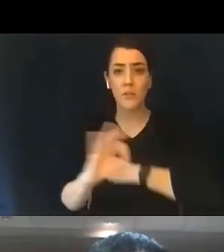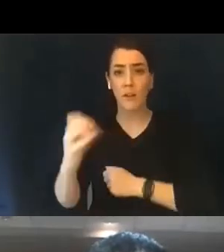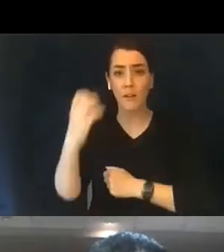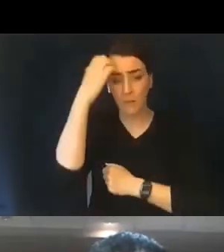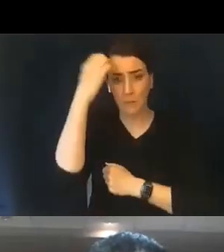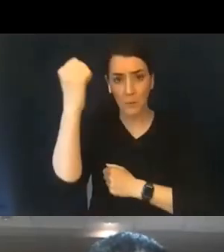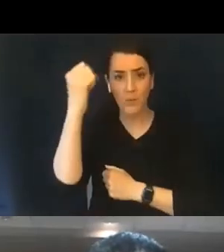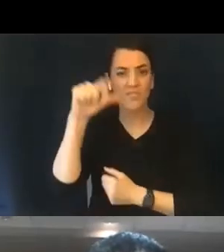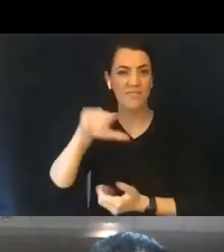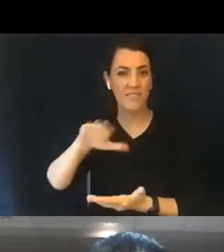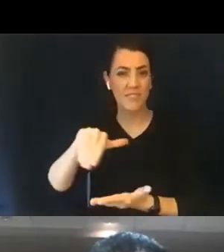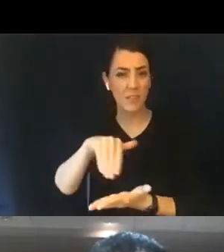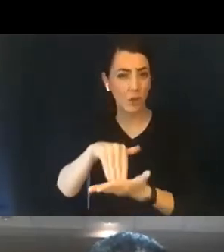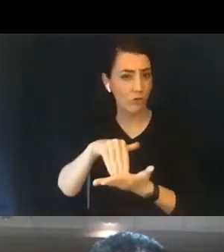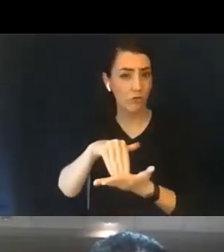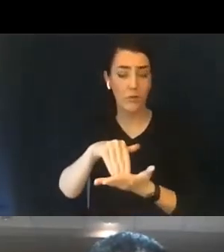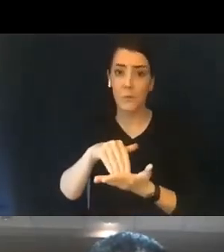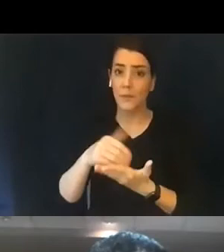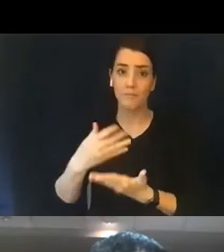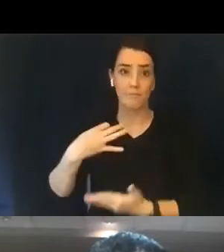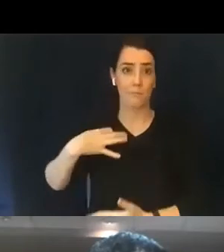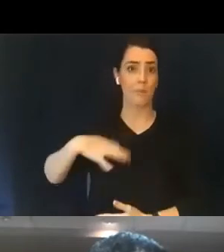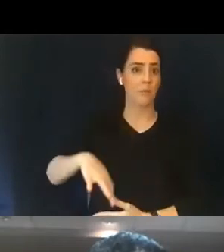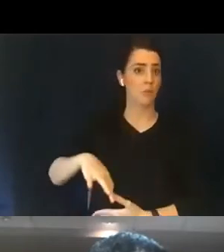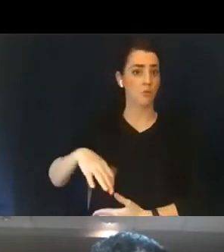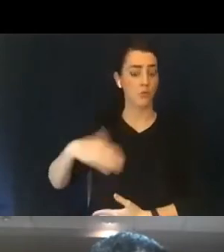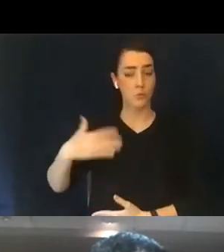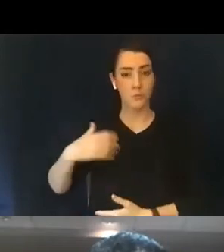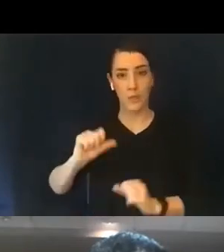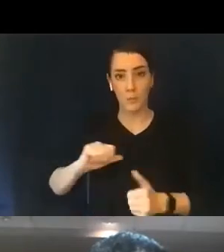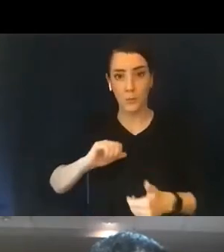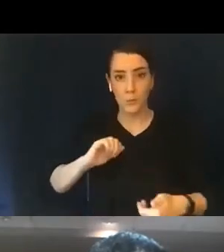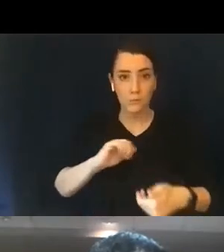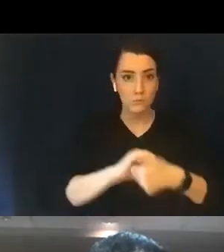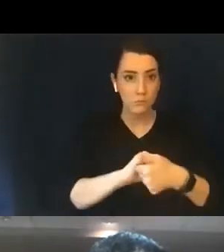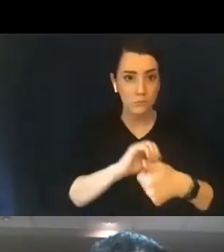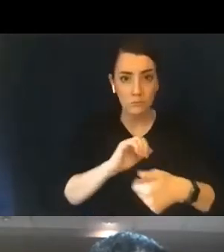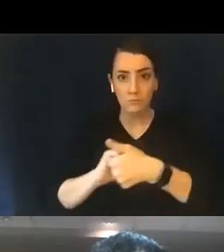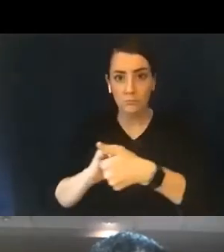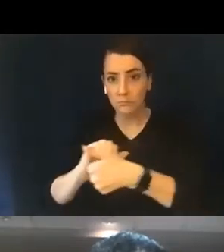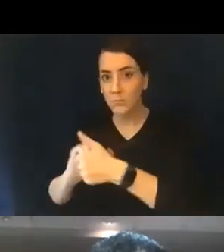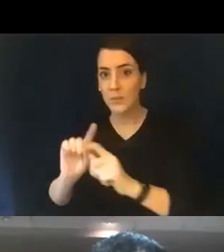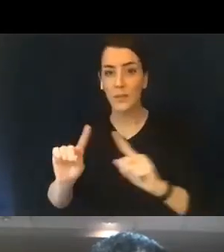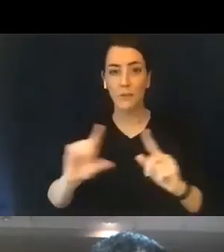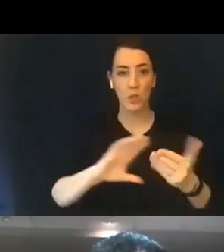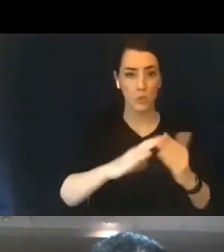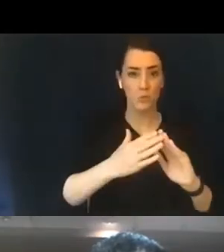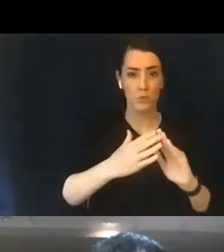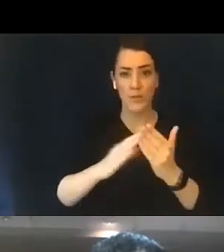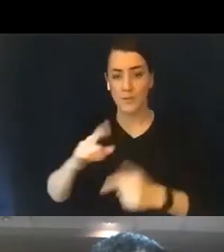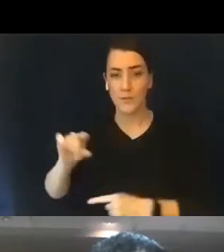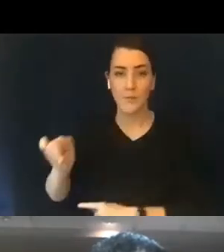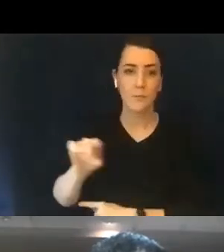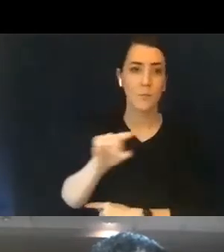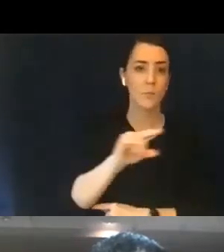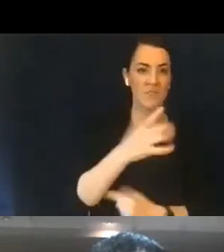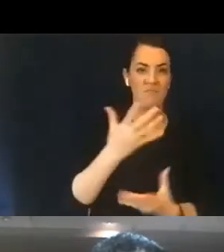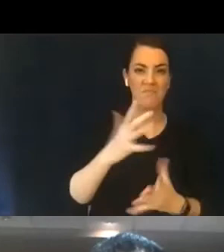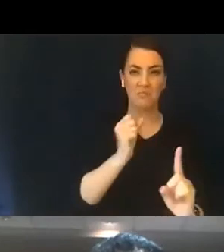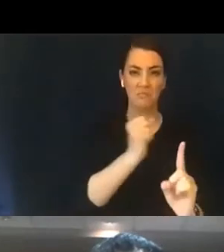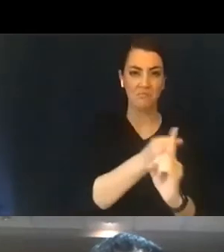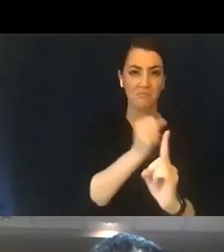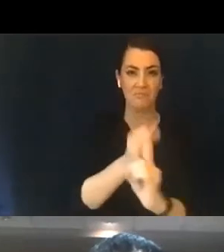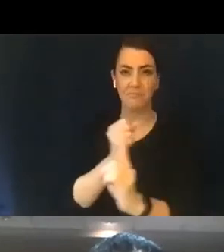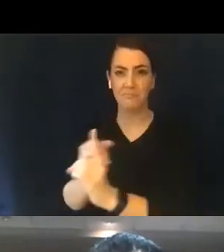Twin Cities that have been impacted by genocide and mass violence over the last year as part of a College of Liberal Arts Engagement Hub